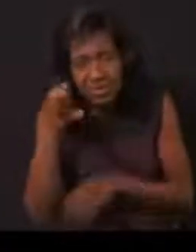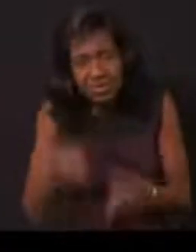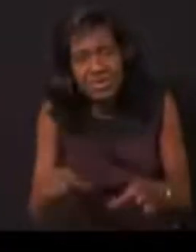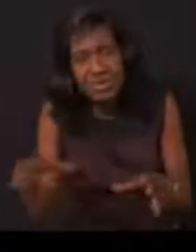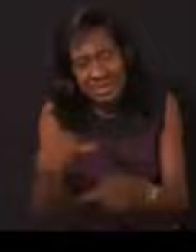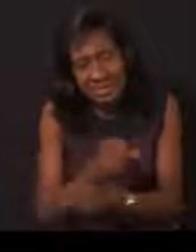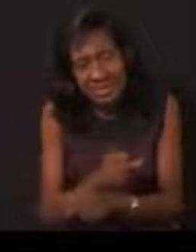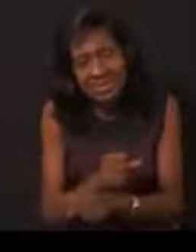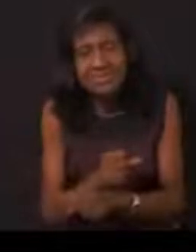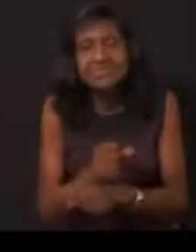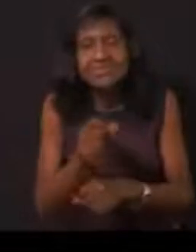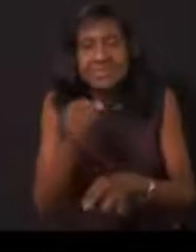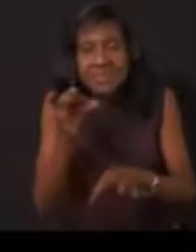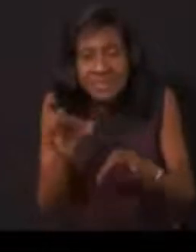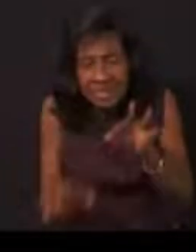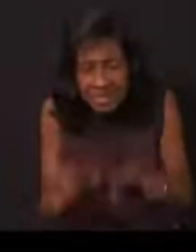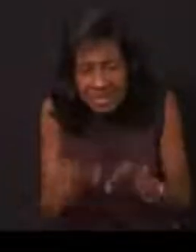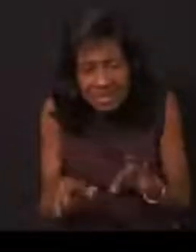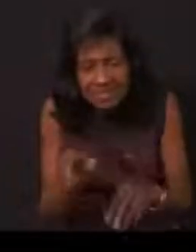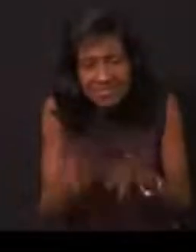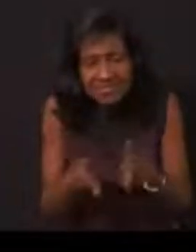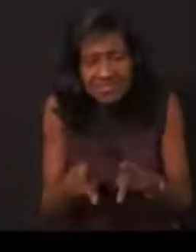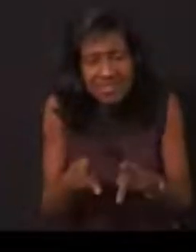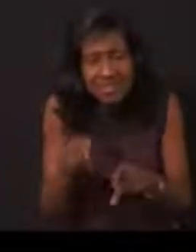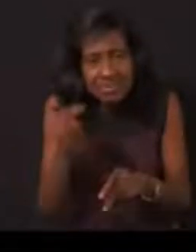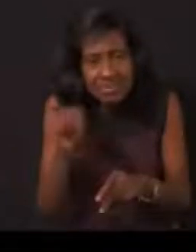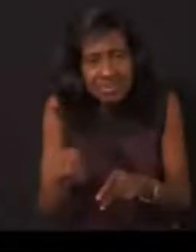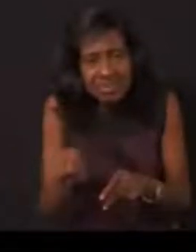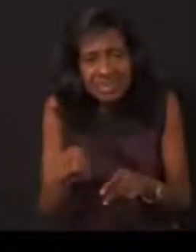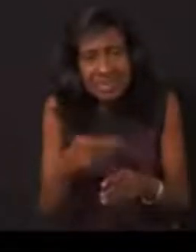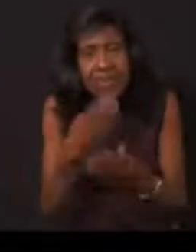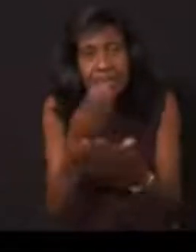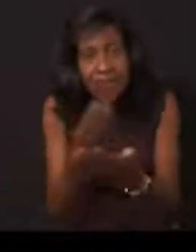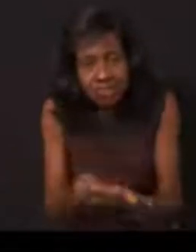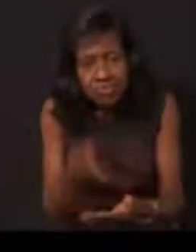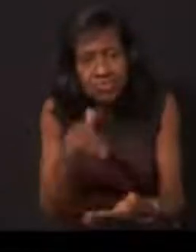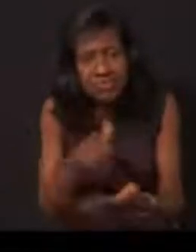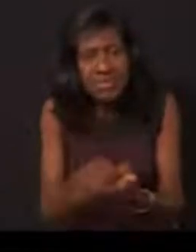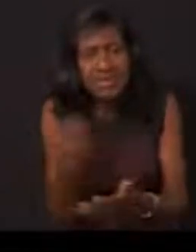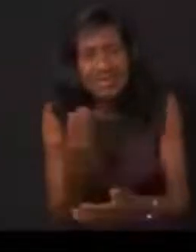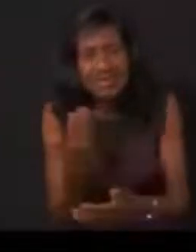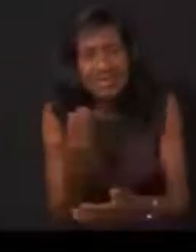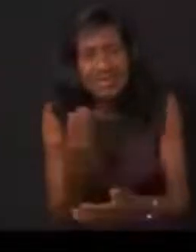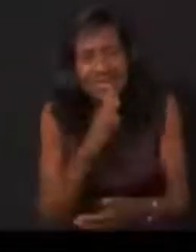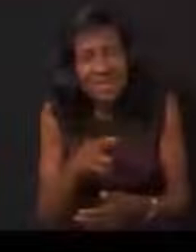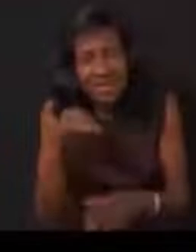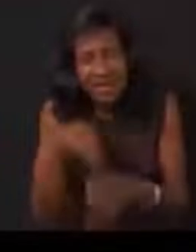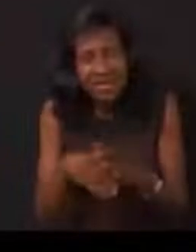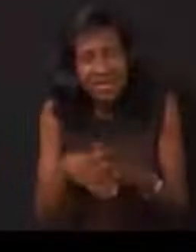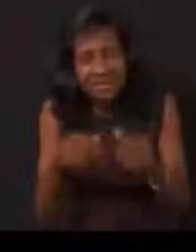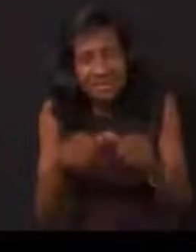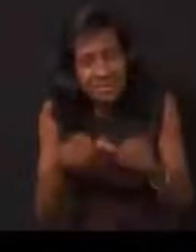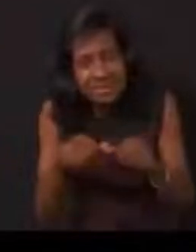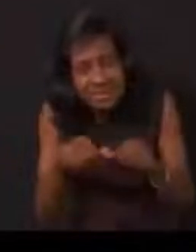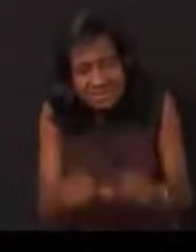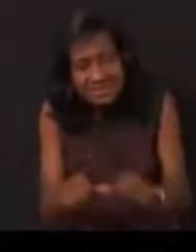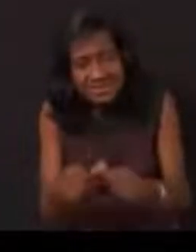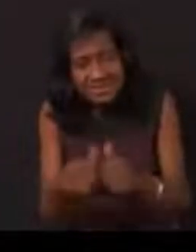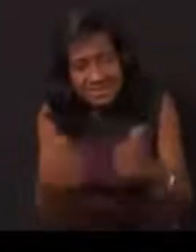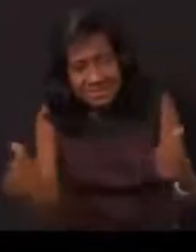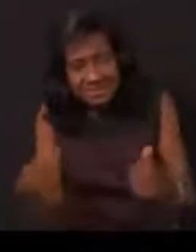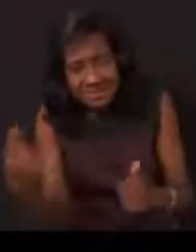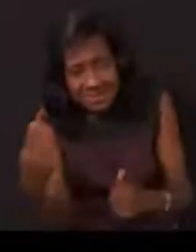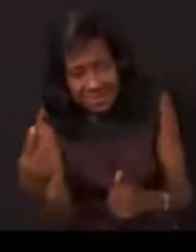people need proof that they're in quarantine, to share with their employer or to even avoid having